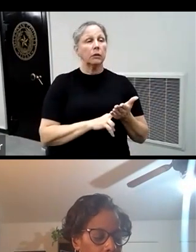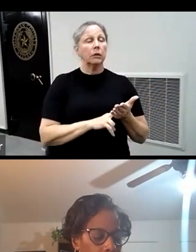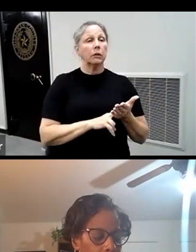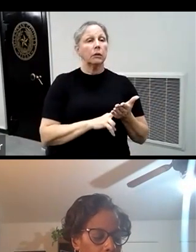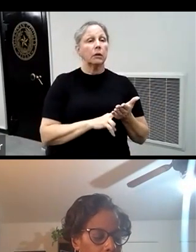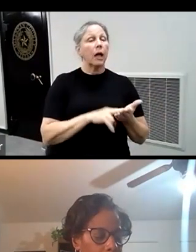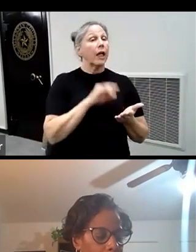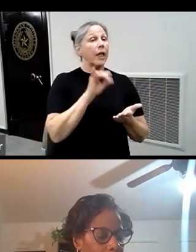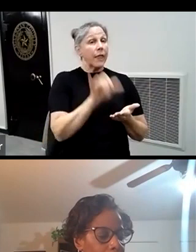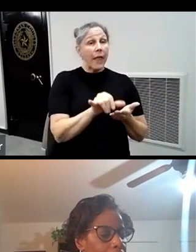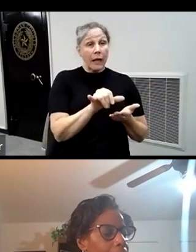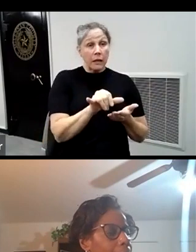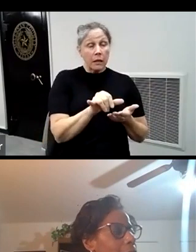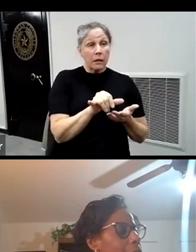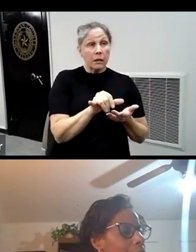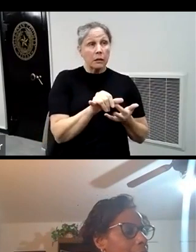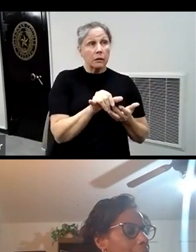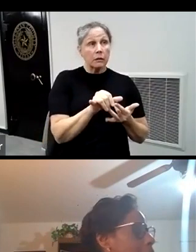This